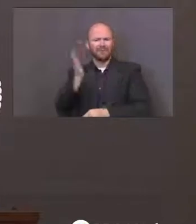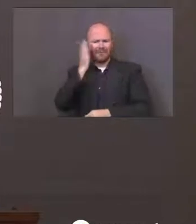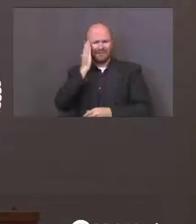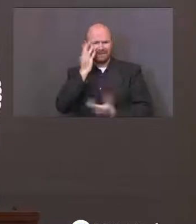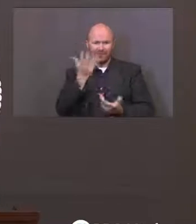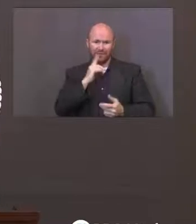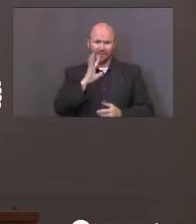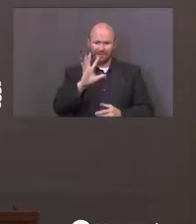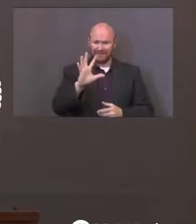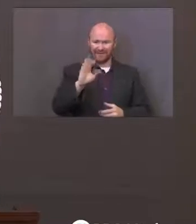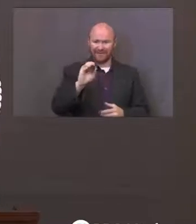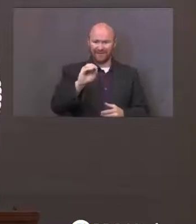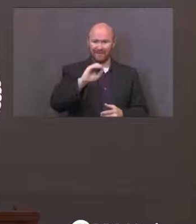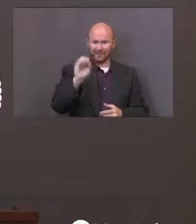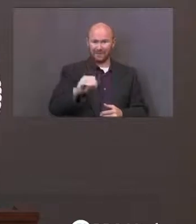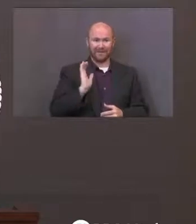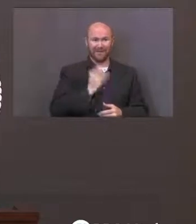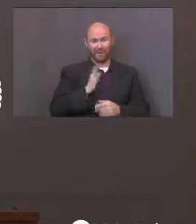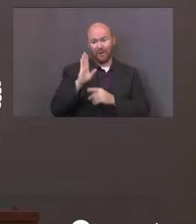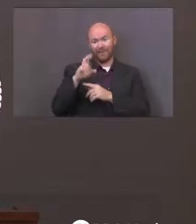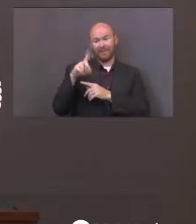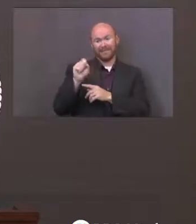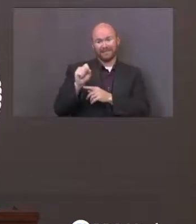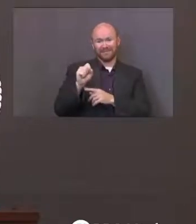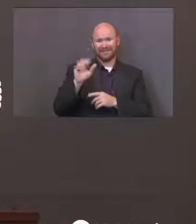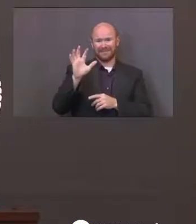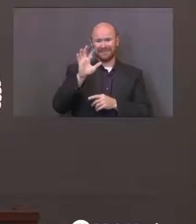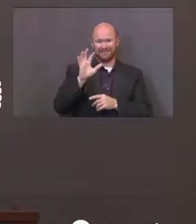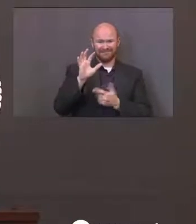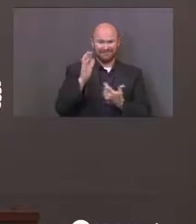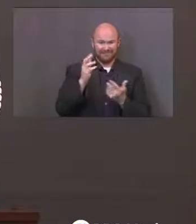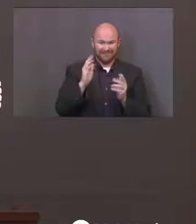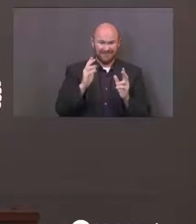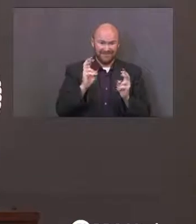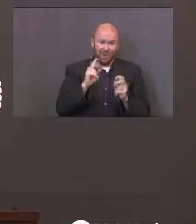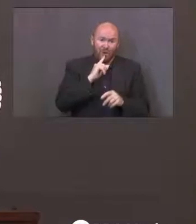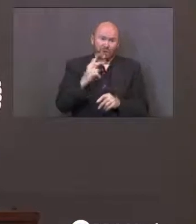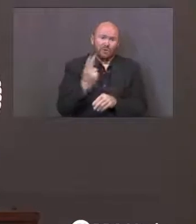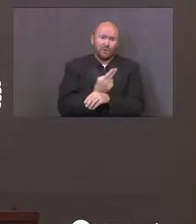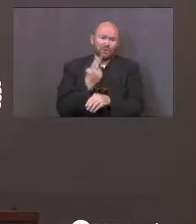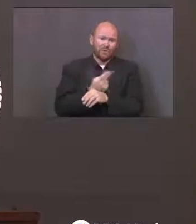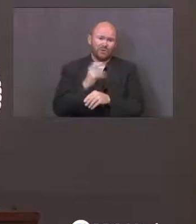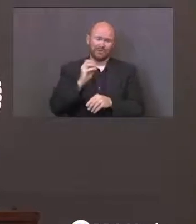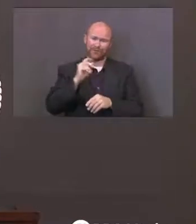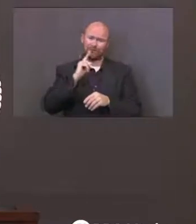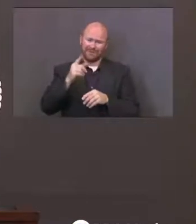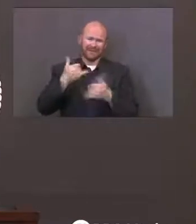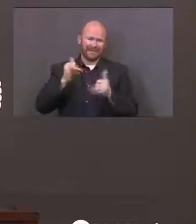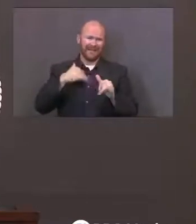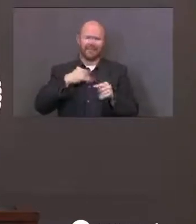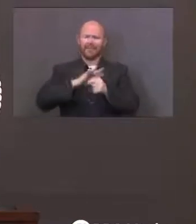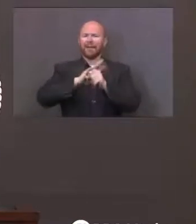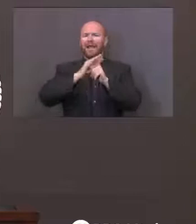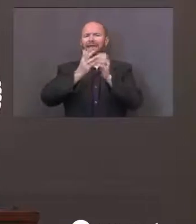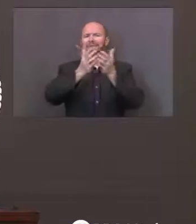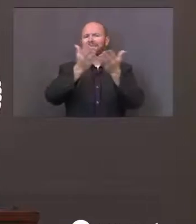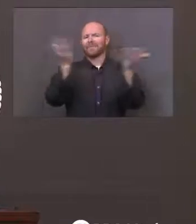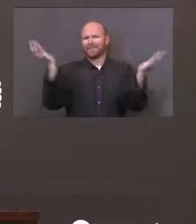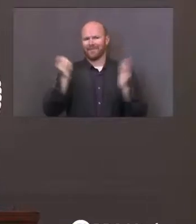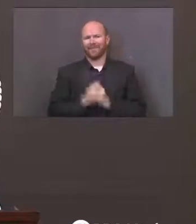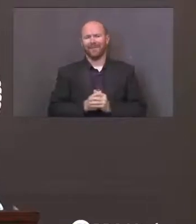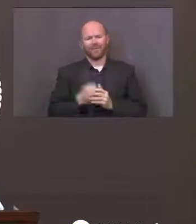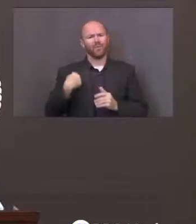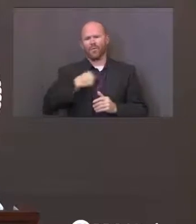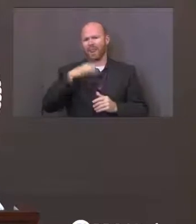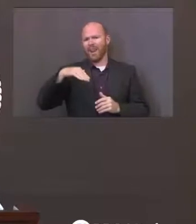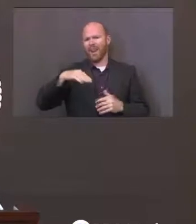about 2,500 beds that are still available out there in our hospital facilities. So that's good. We've not